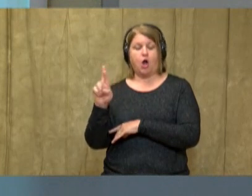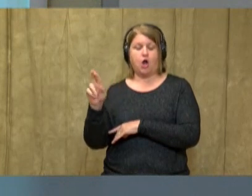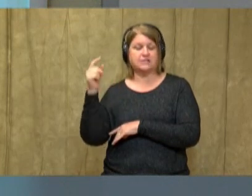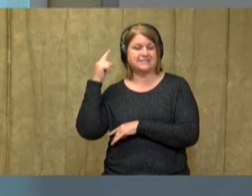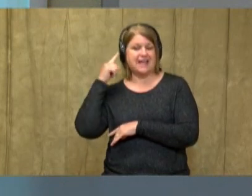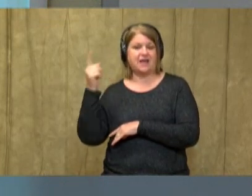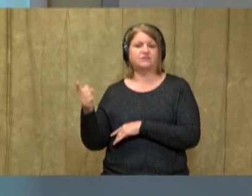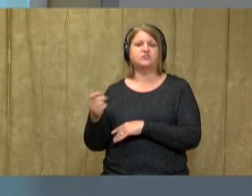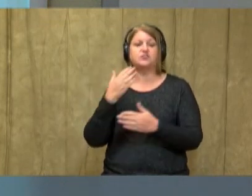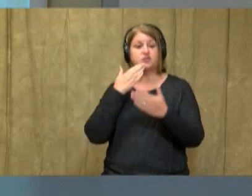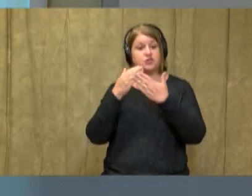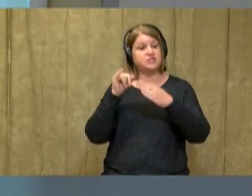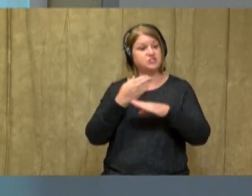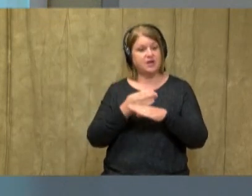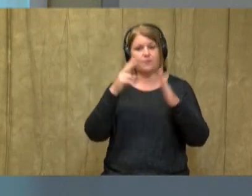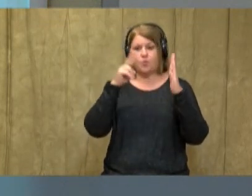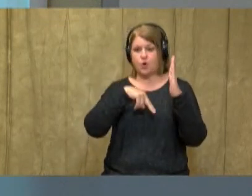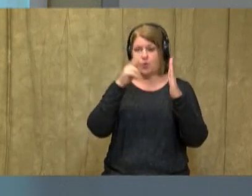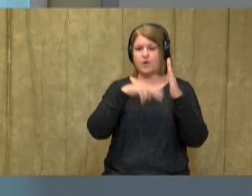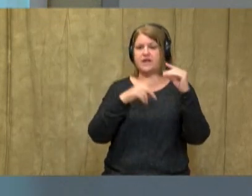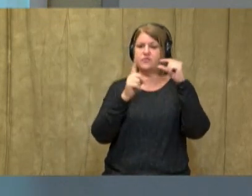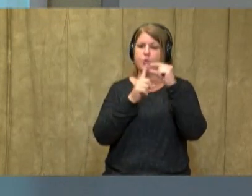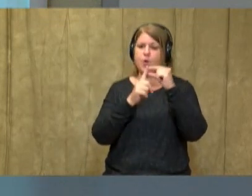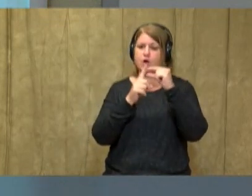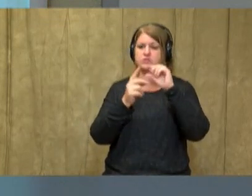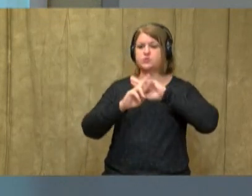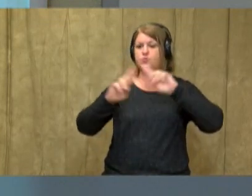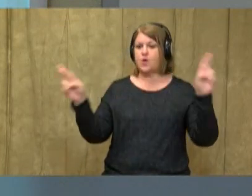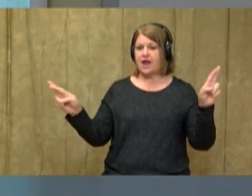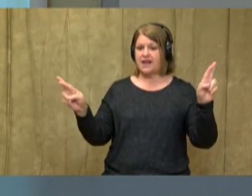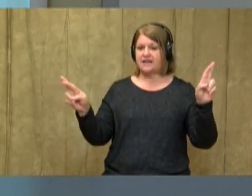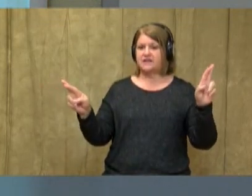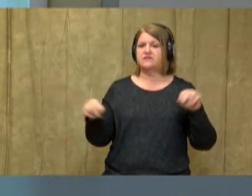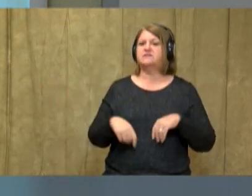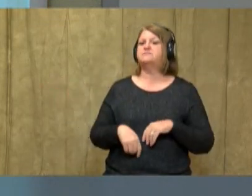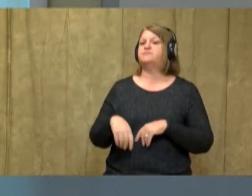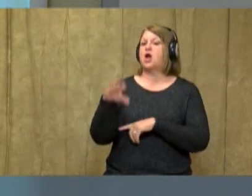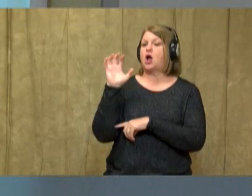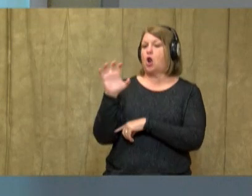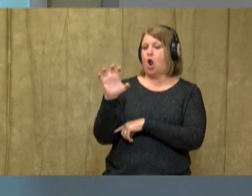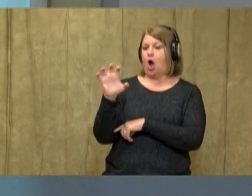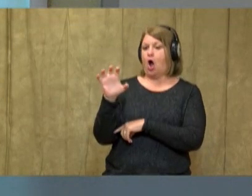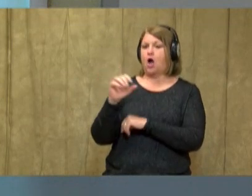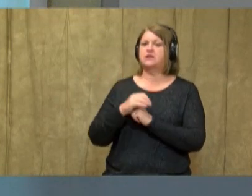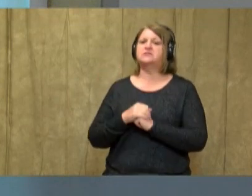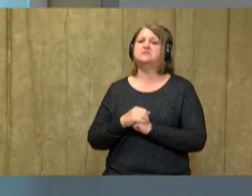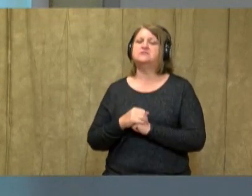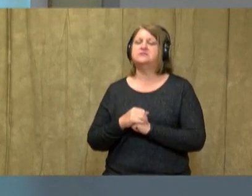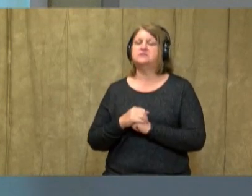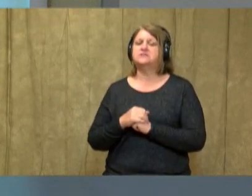the sound. Let's read the words we just wrote. Ready? Read. Claw,